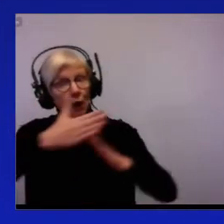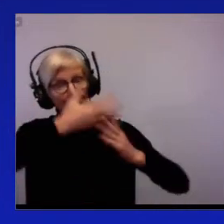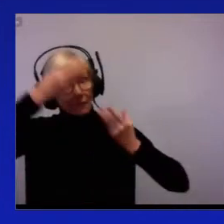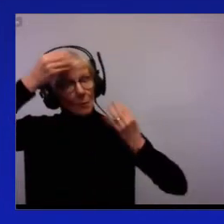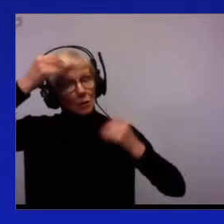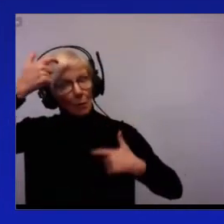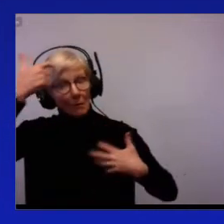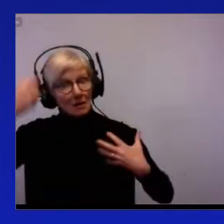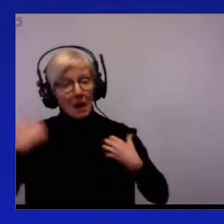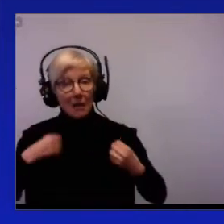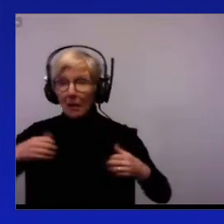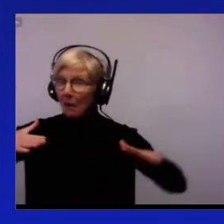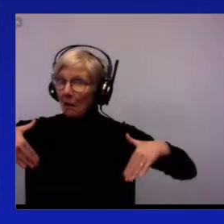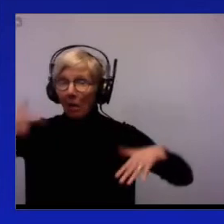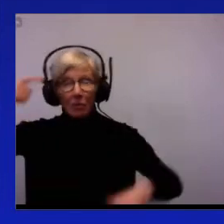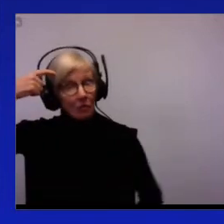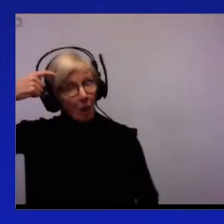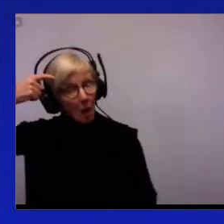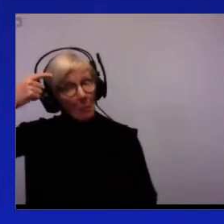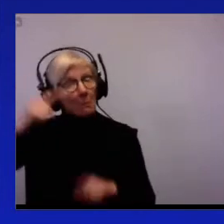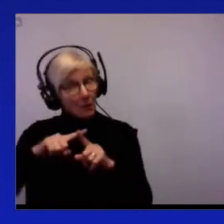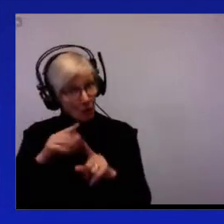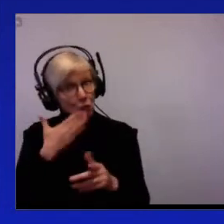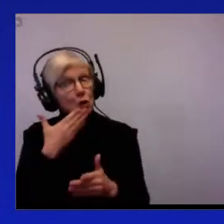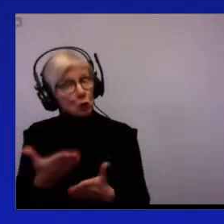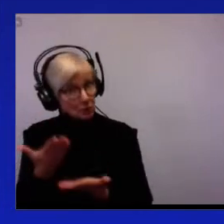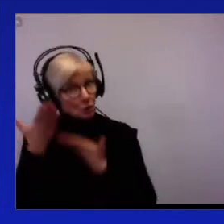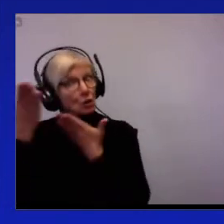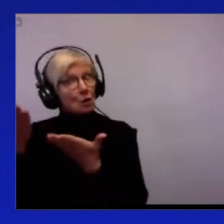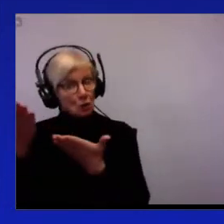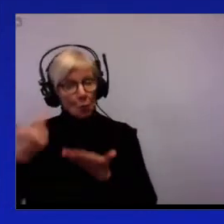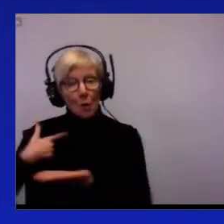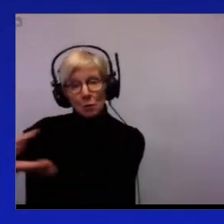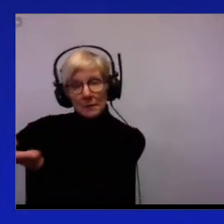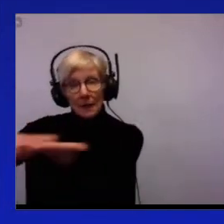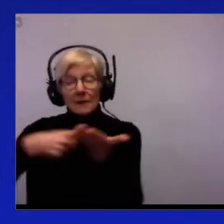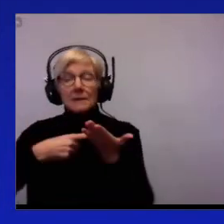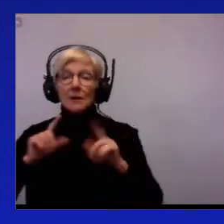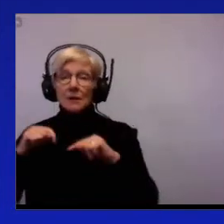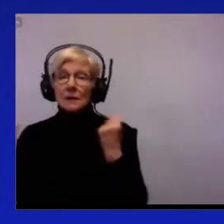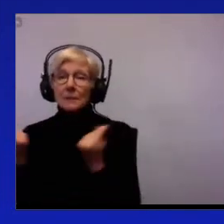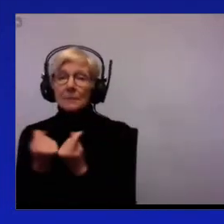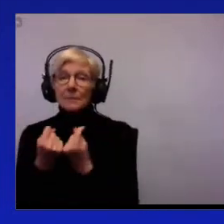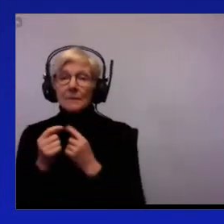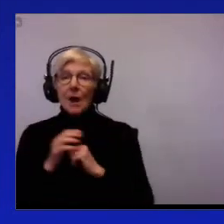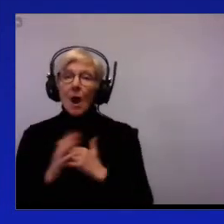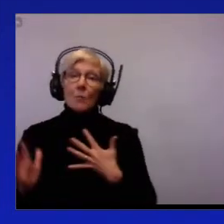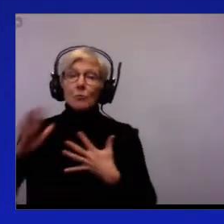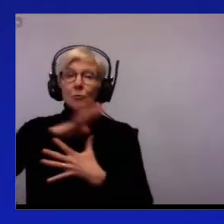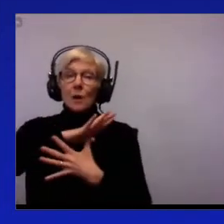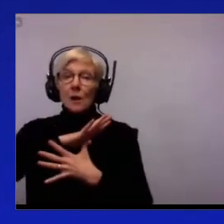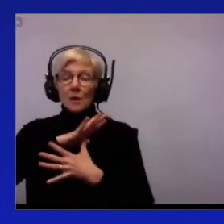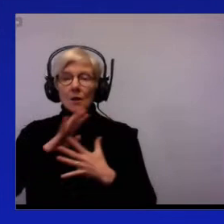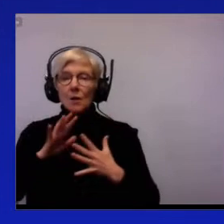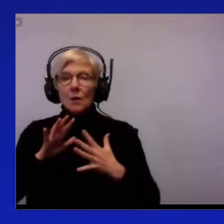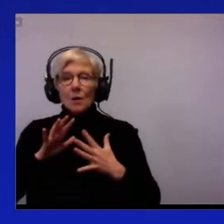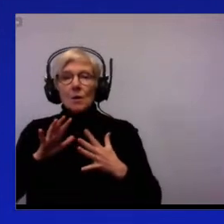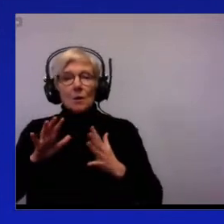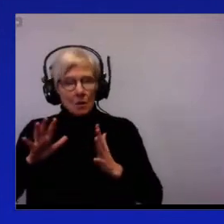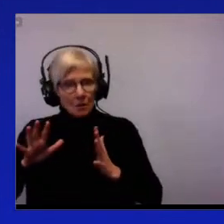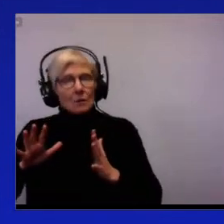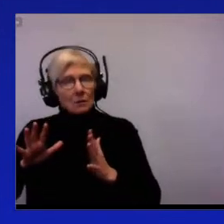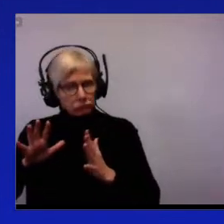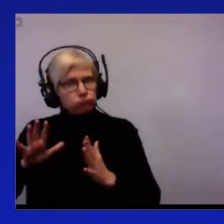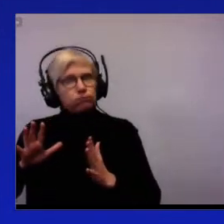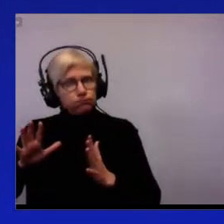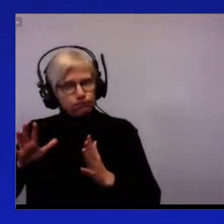So I think that's a great idea that we'll take back to the team. We are focused on promoting access to the existing mental health